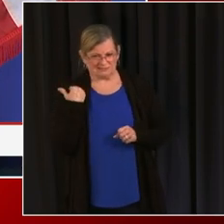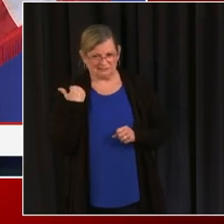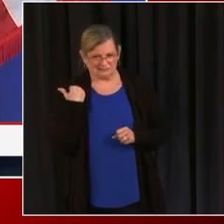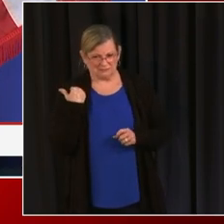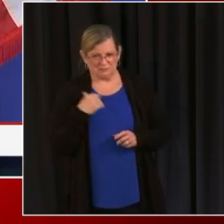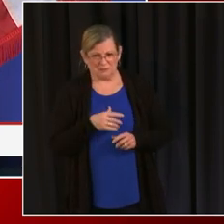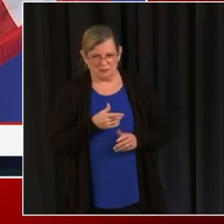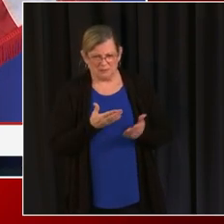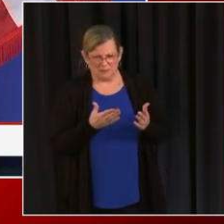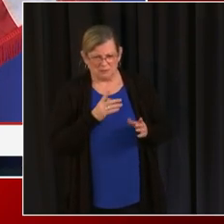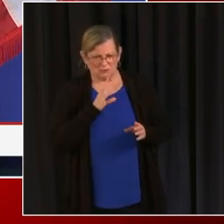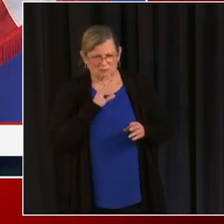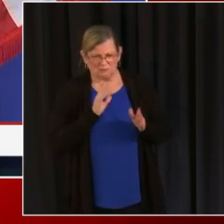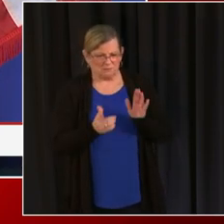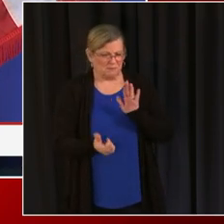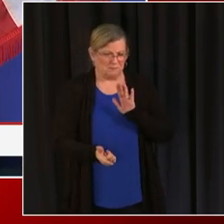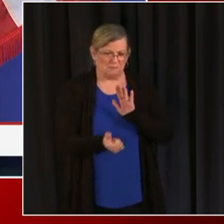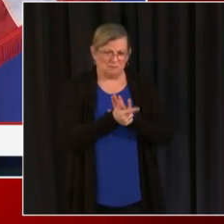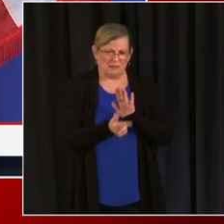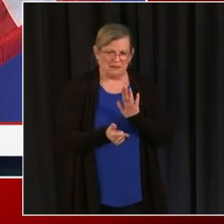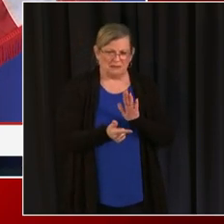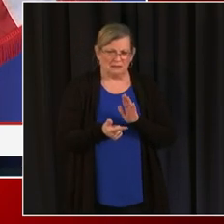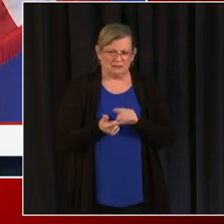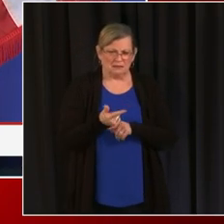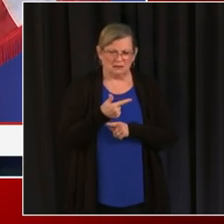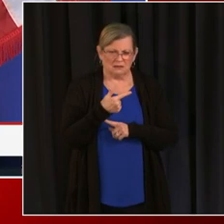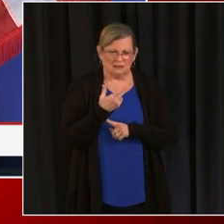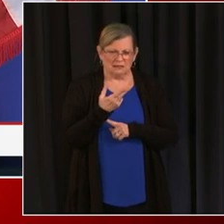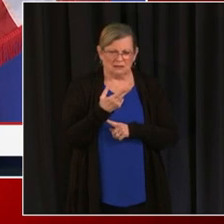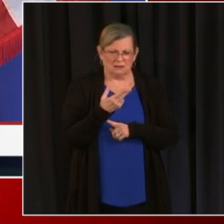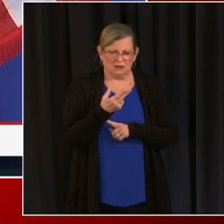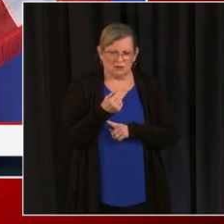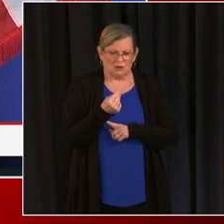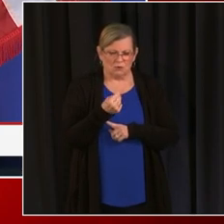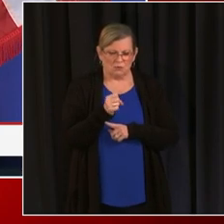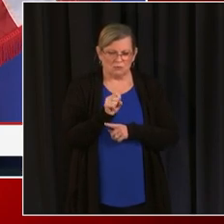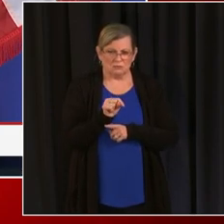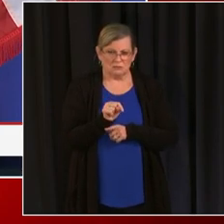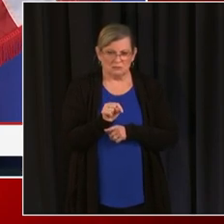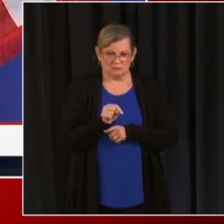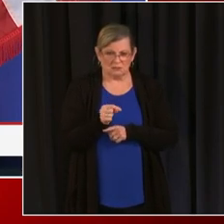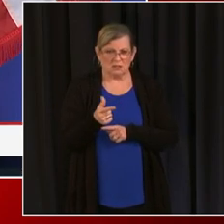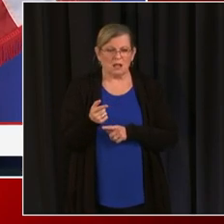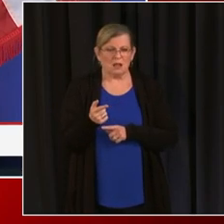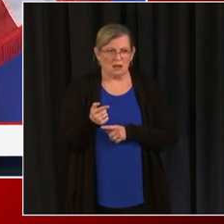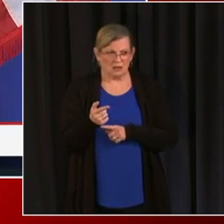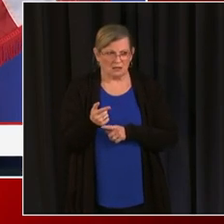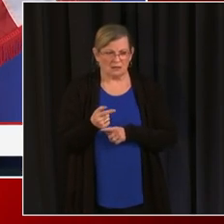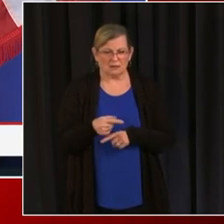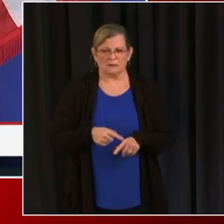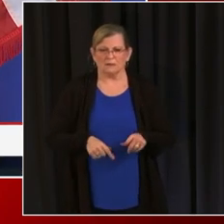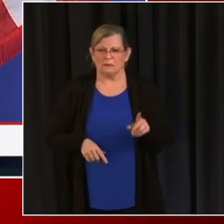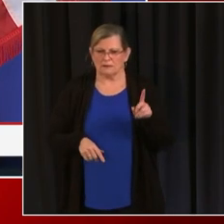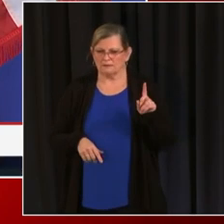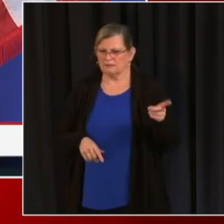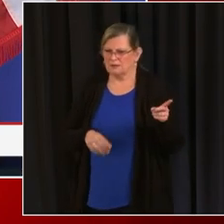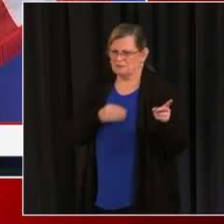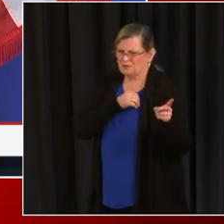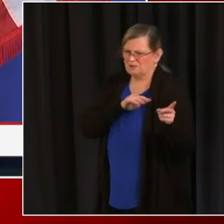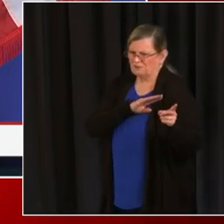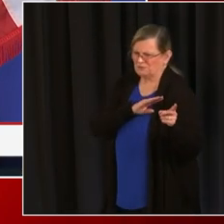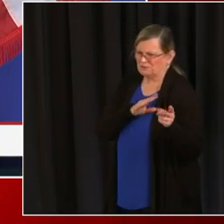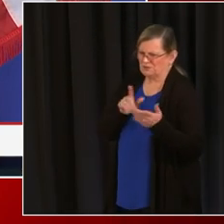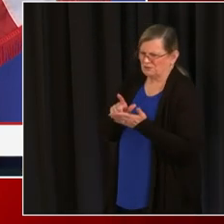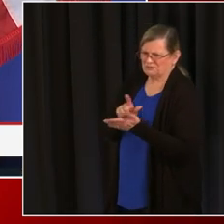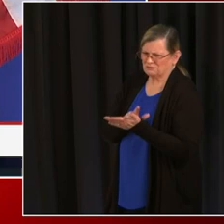be talking about banning ghost guns. What are your thoughts on that? Well, our law already deals with